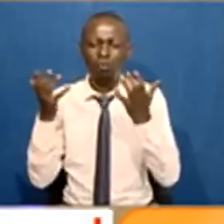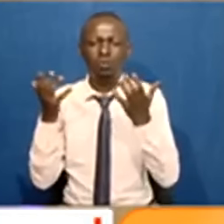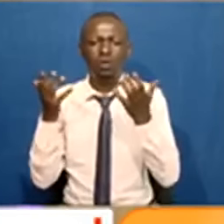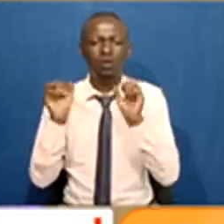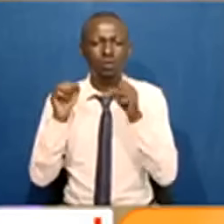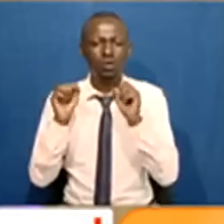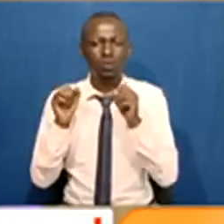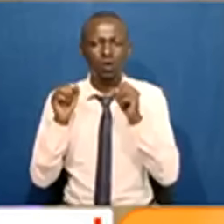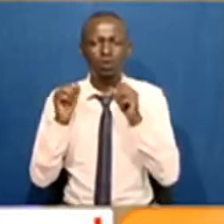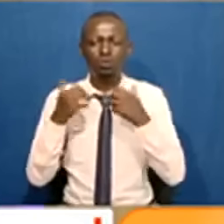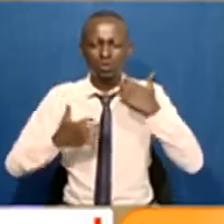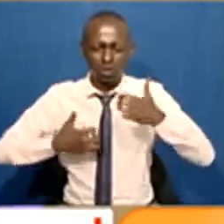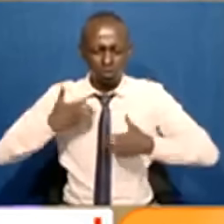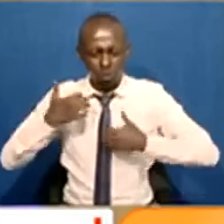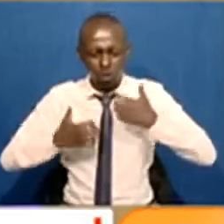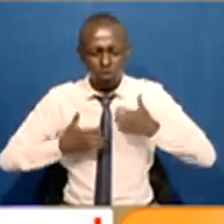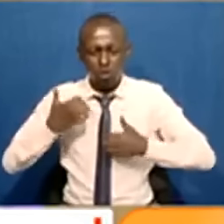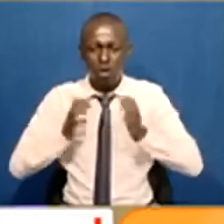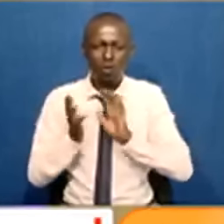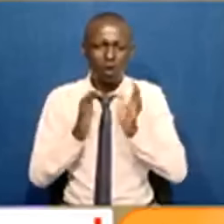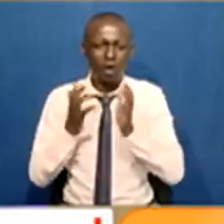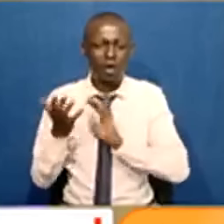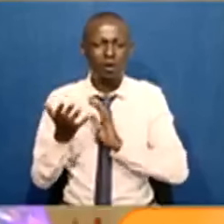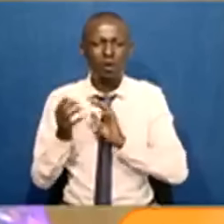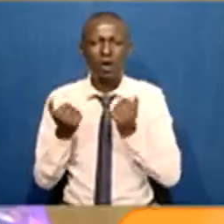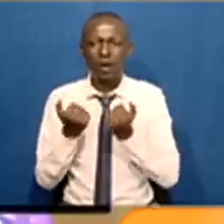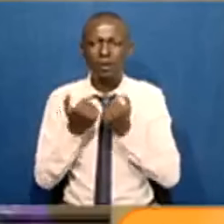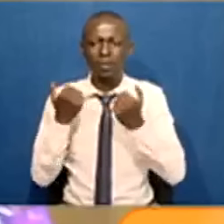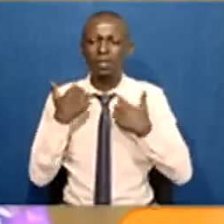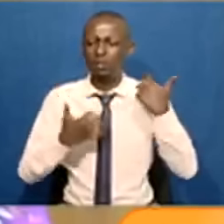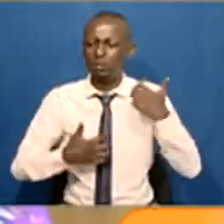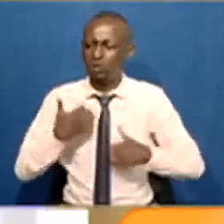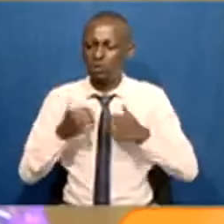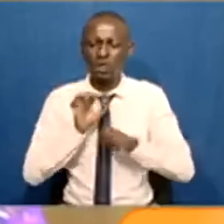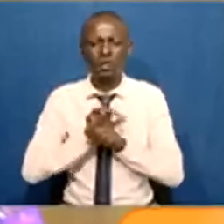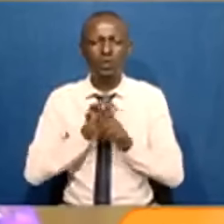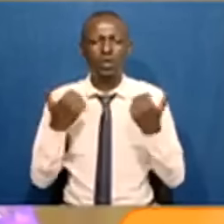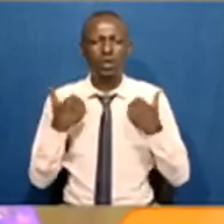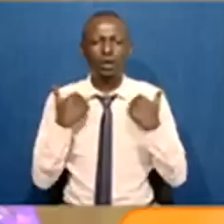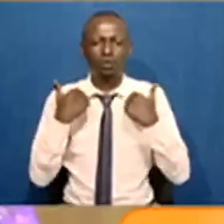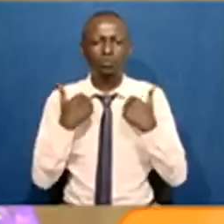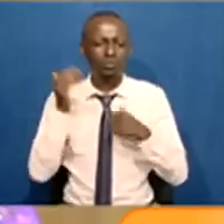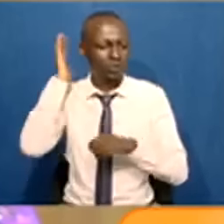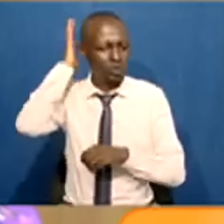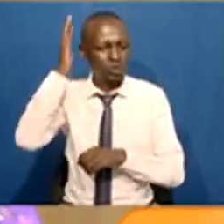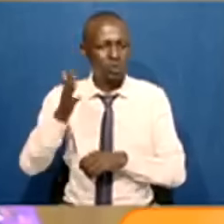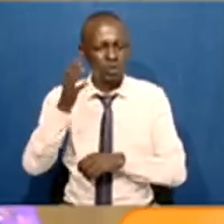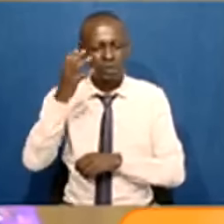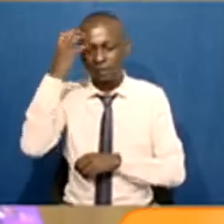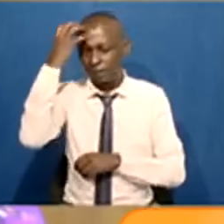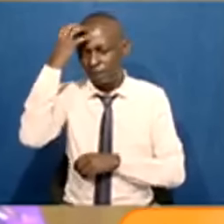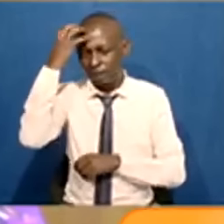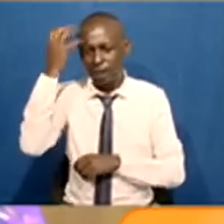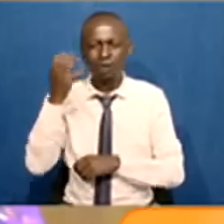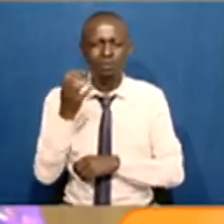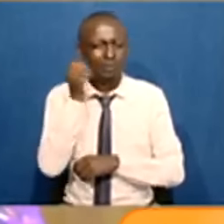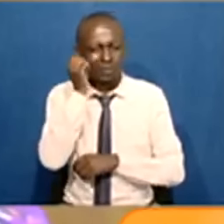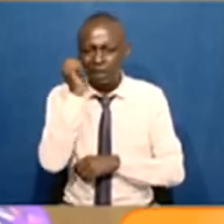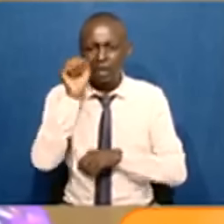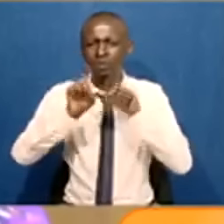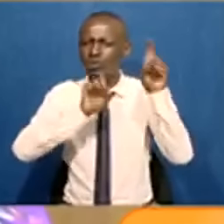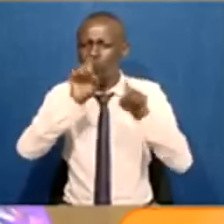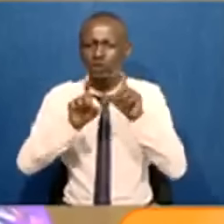to process their emotions, because there will be very many emotions involved here. There'll be sorrow, there'll be anger, there'll be questions. So we need to